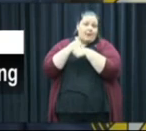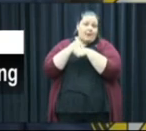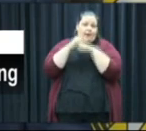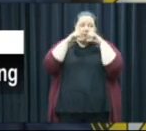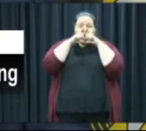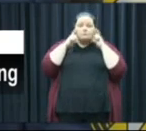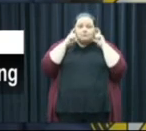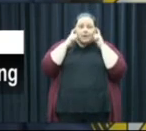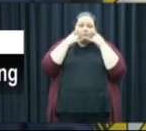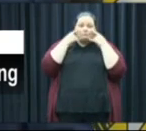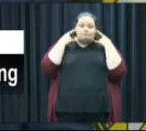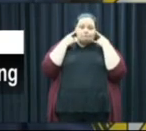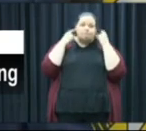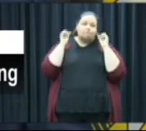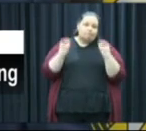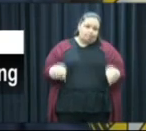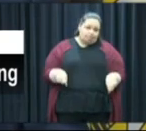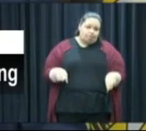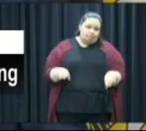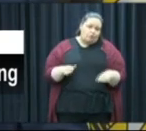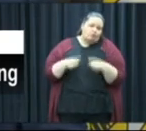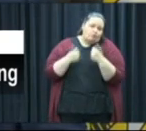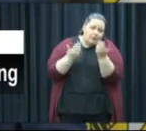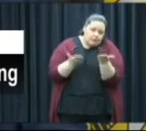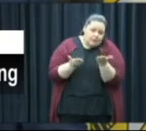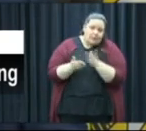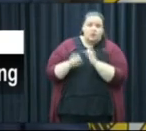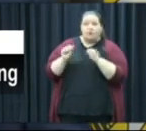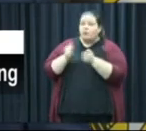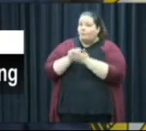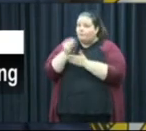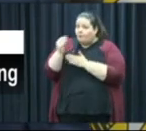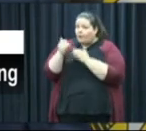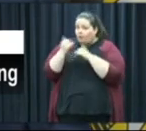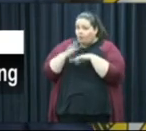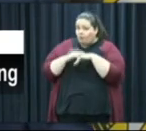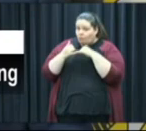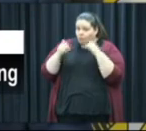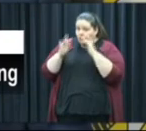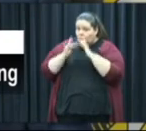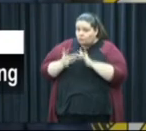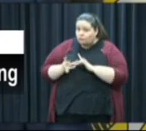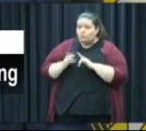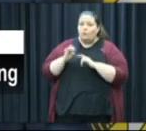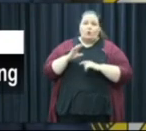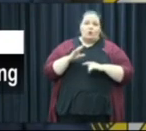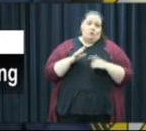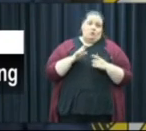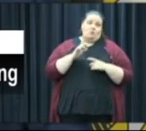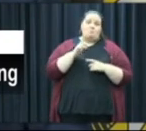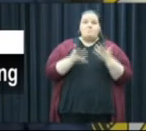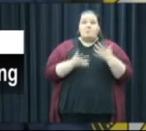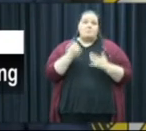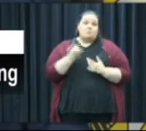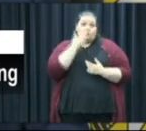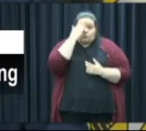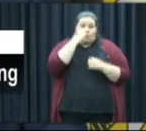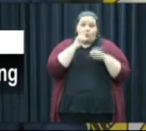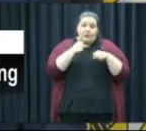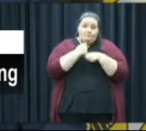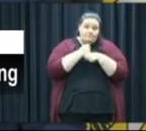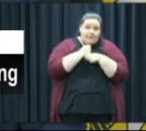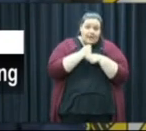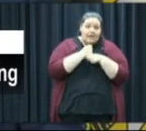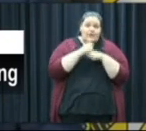as community face masks. These type of masks are available in stores or online. You can also wear a homemade mask as long as it fits